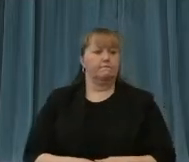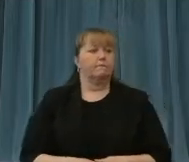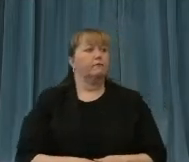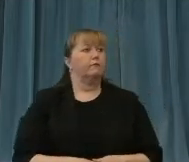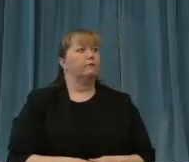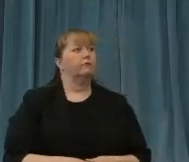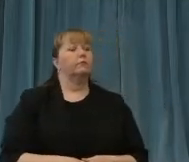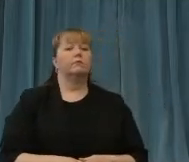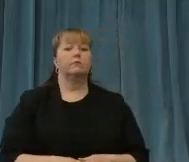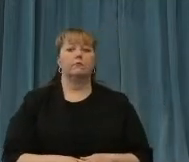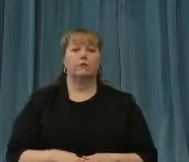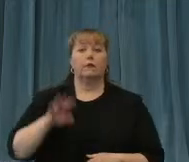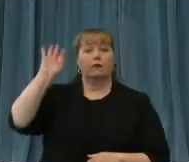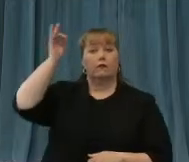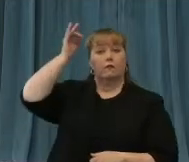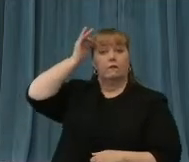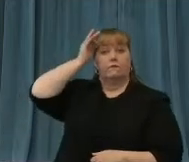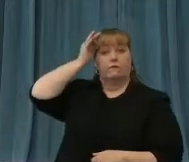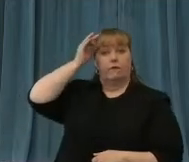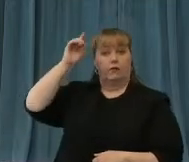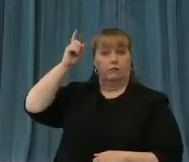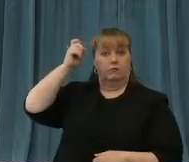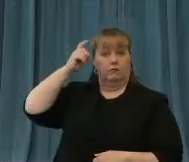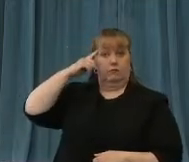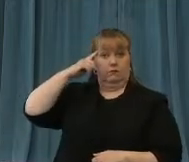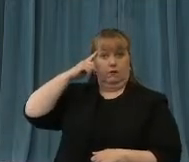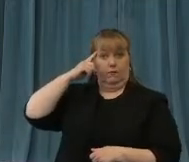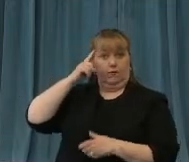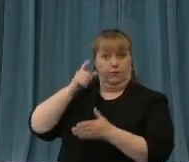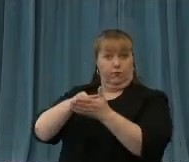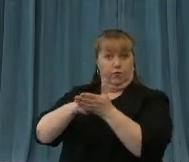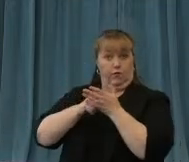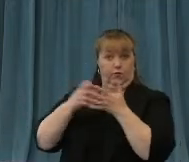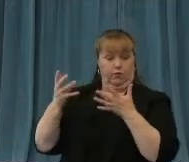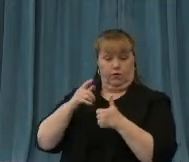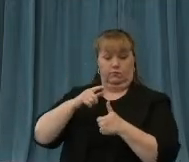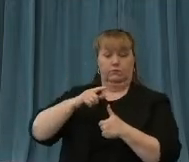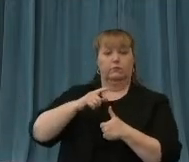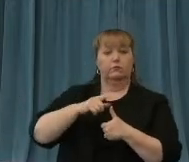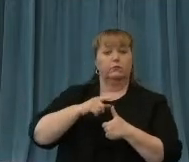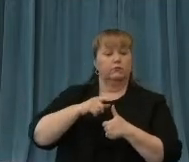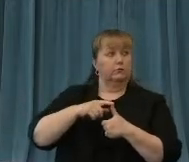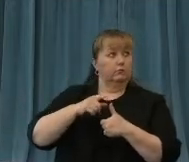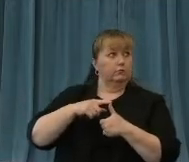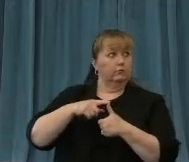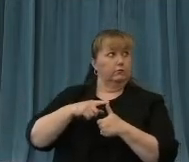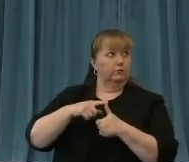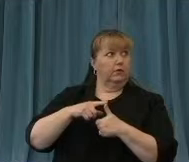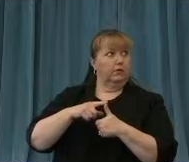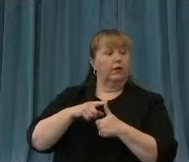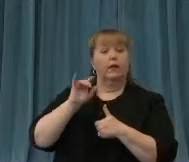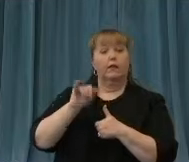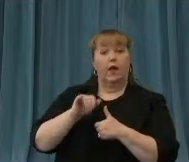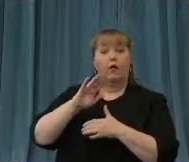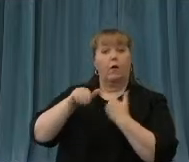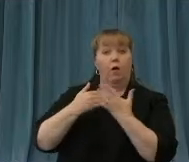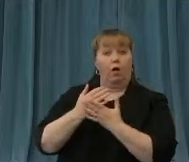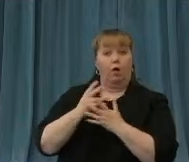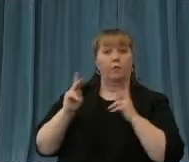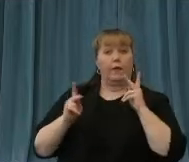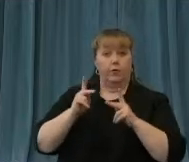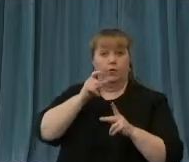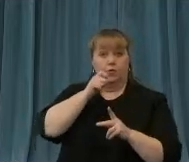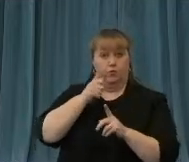The federal government phase one recommendation starts with guidance for individuals. The federal criteria recommend that all